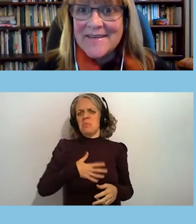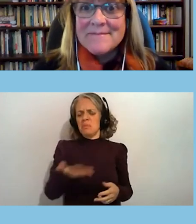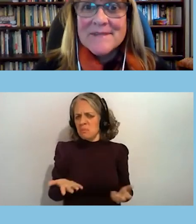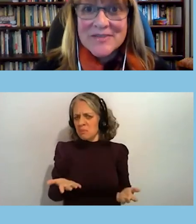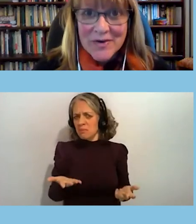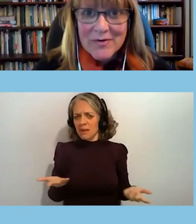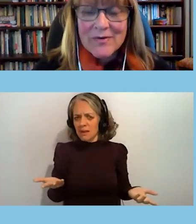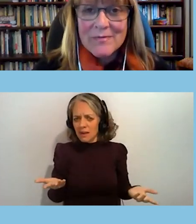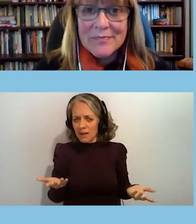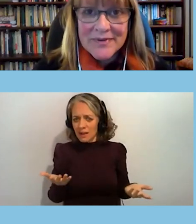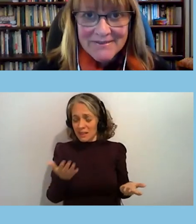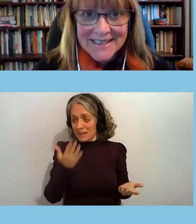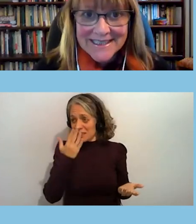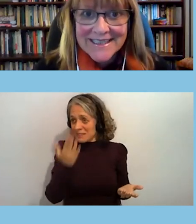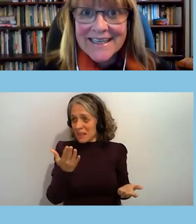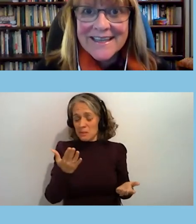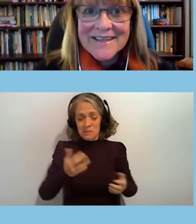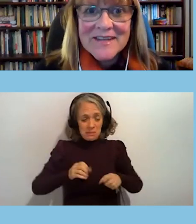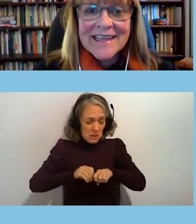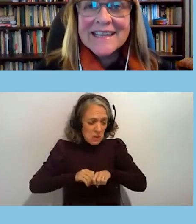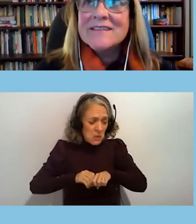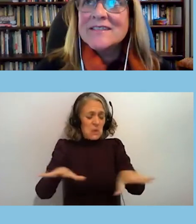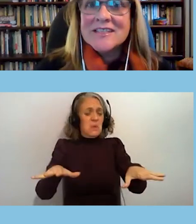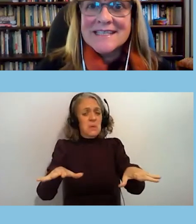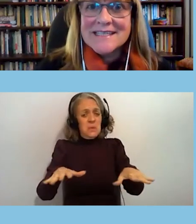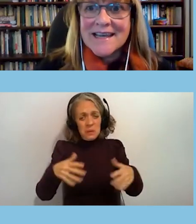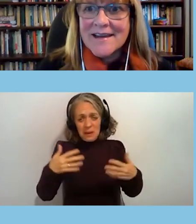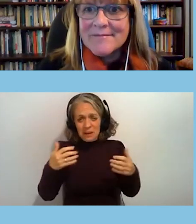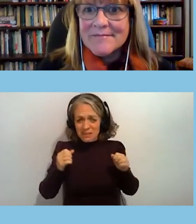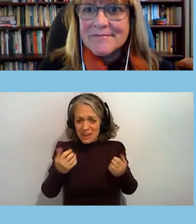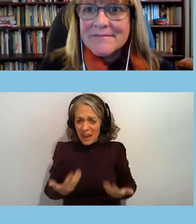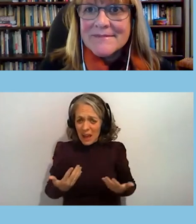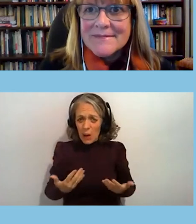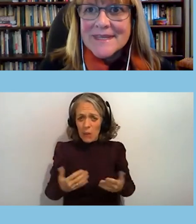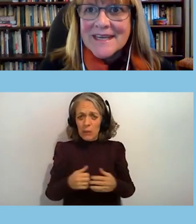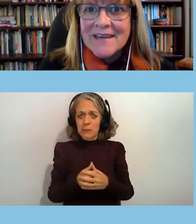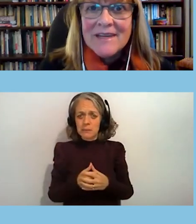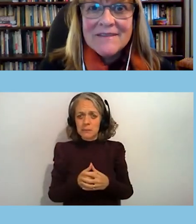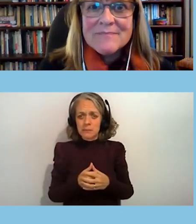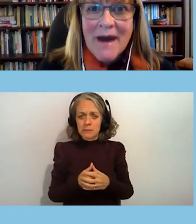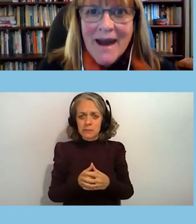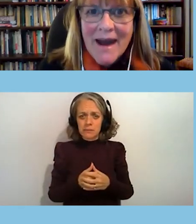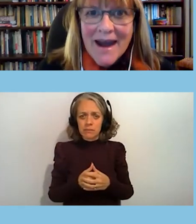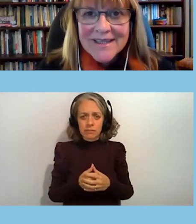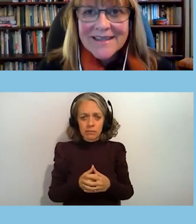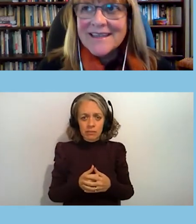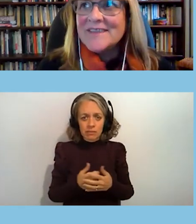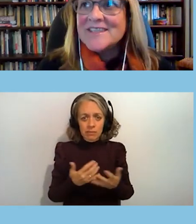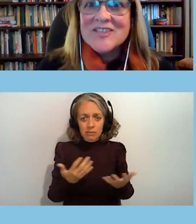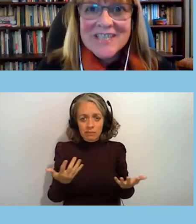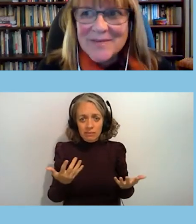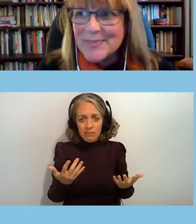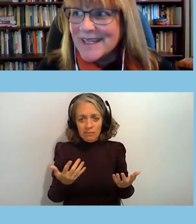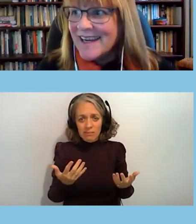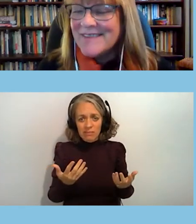be so prevalent. There's just this, even if it's possible, if